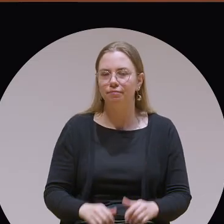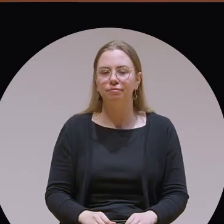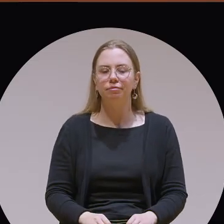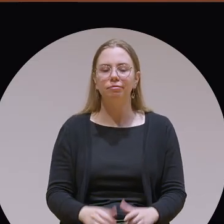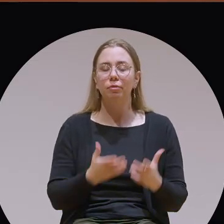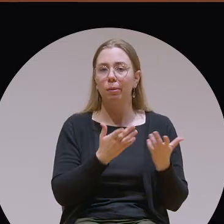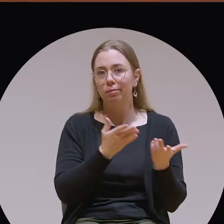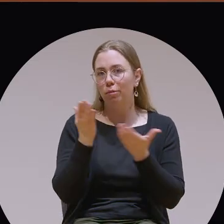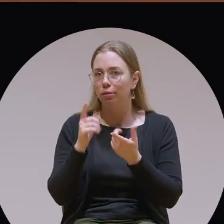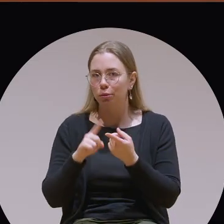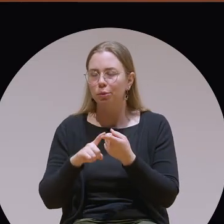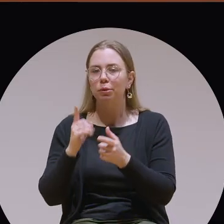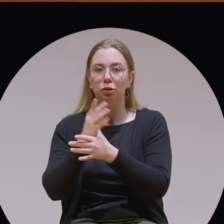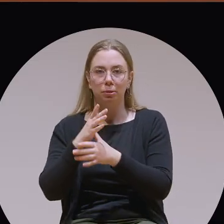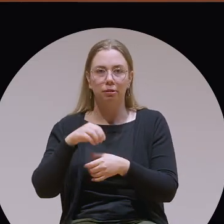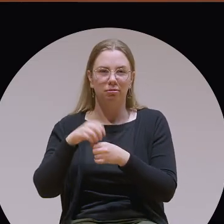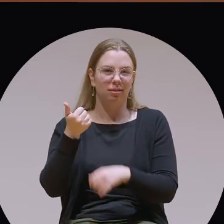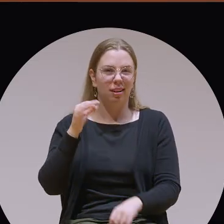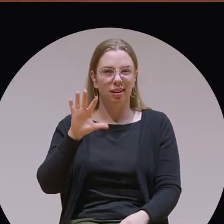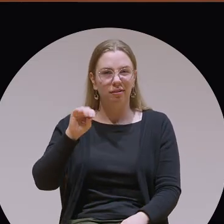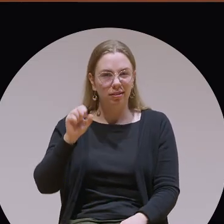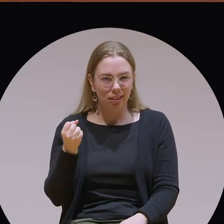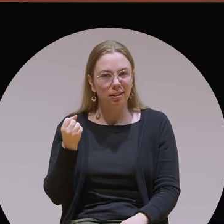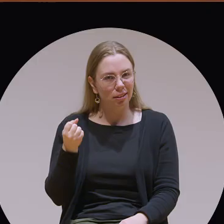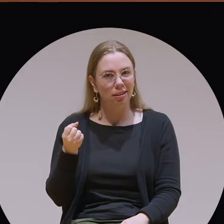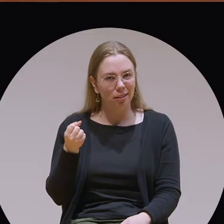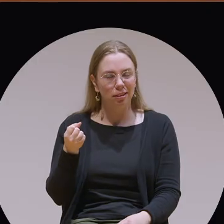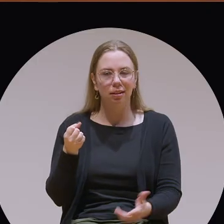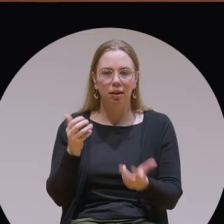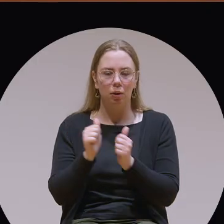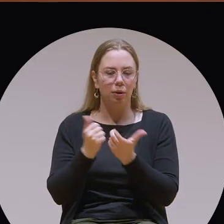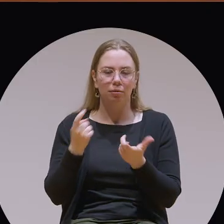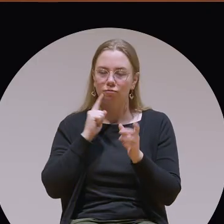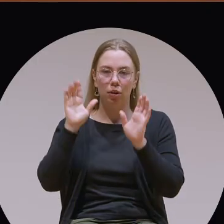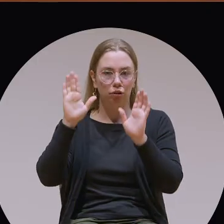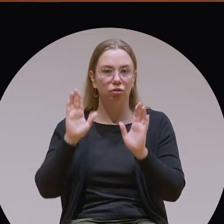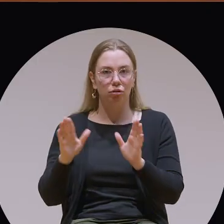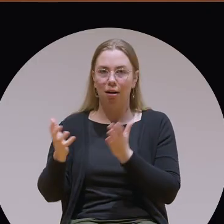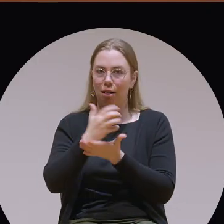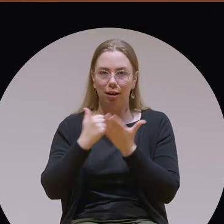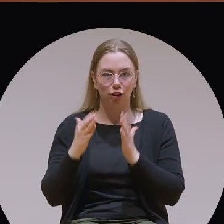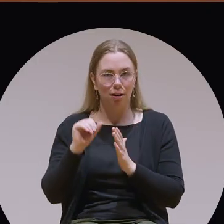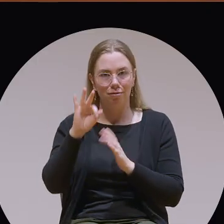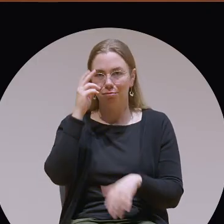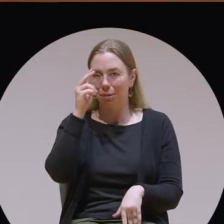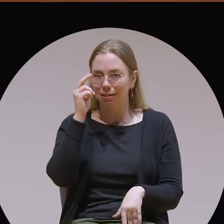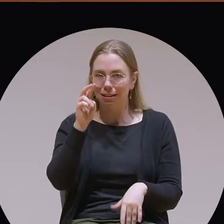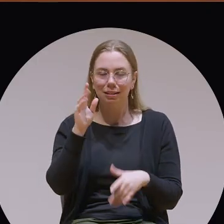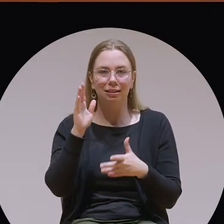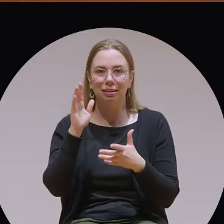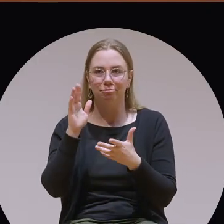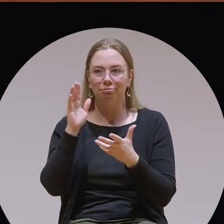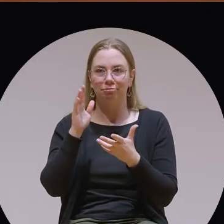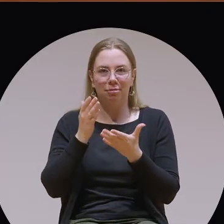Germany in the 1950s with a great collector of Mexican antiquities. And the really exciting thing